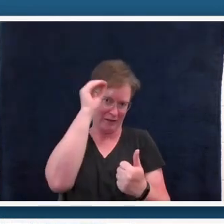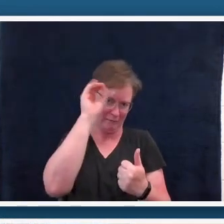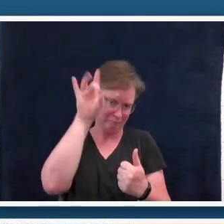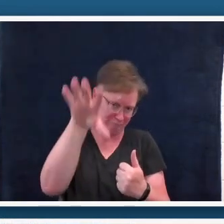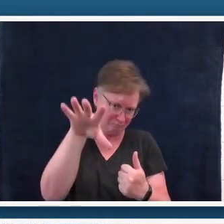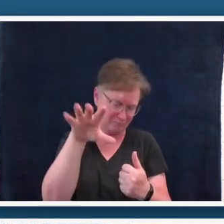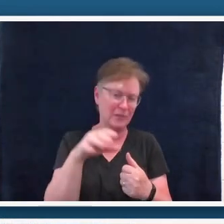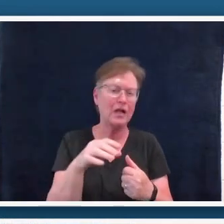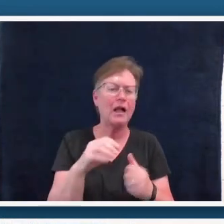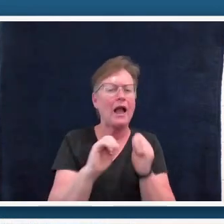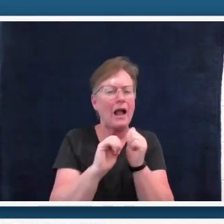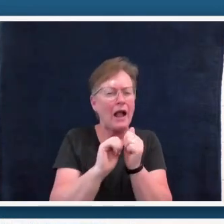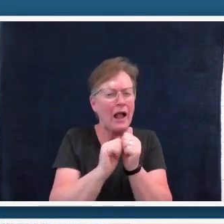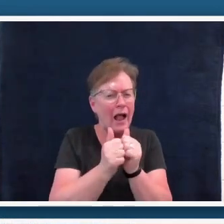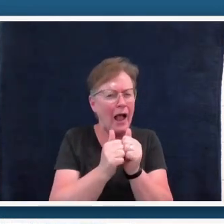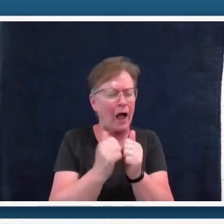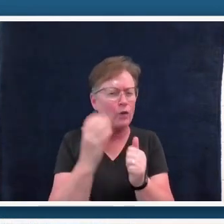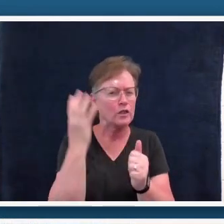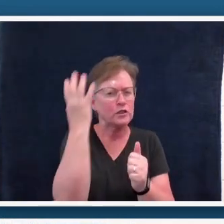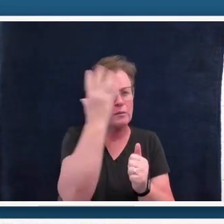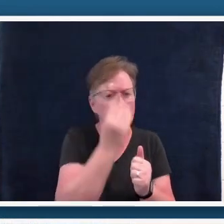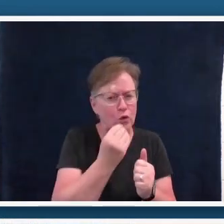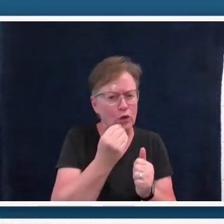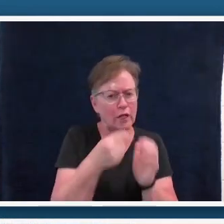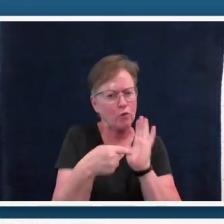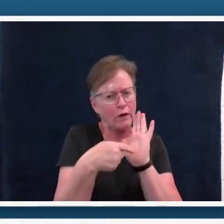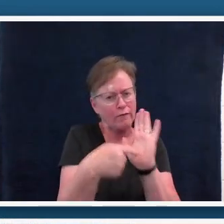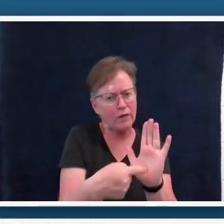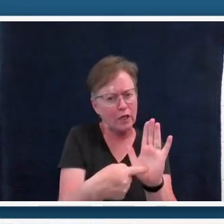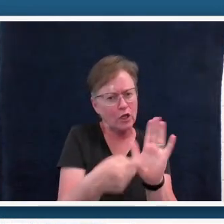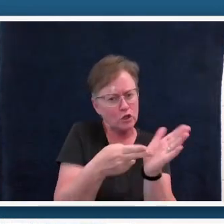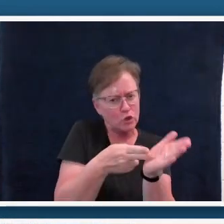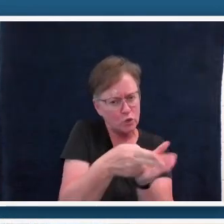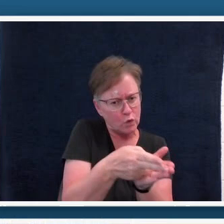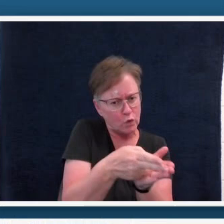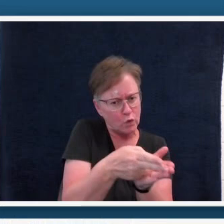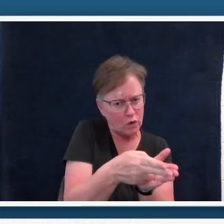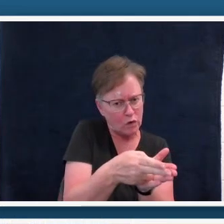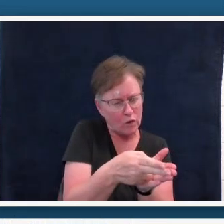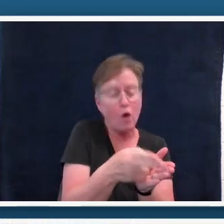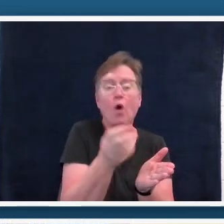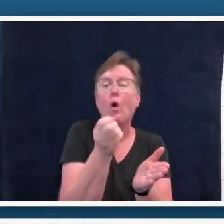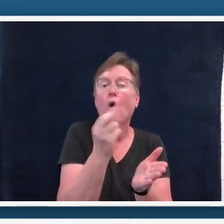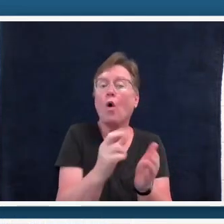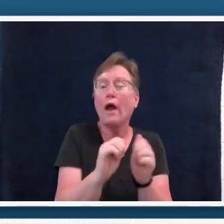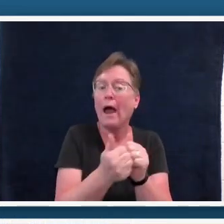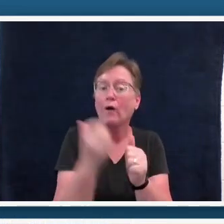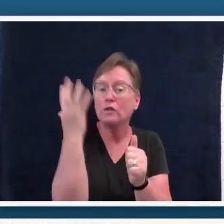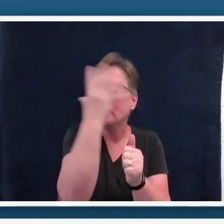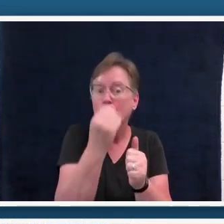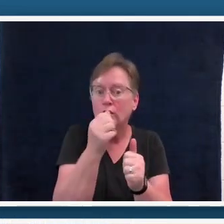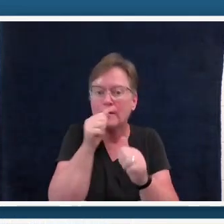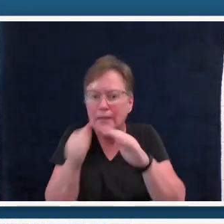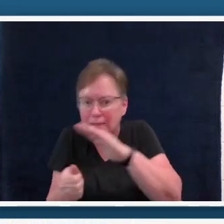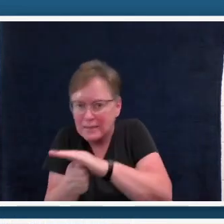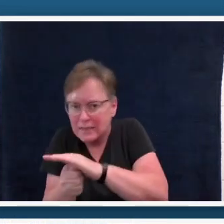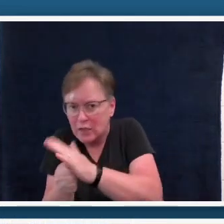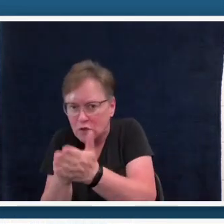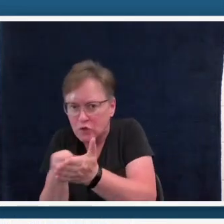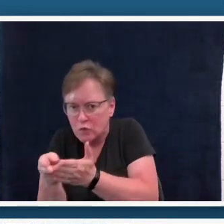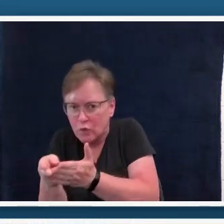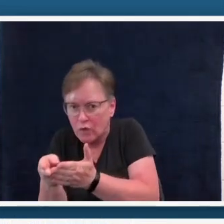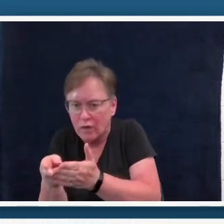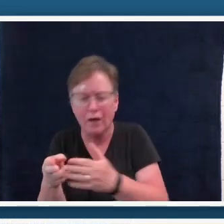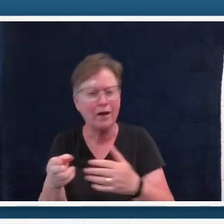beauty reveal truth? But then also conversely, how might beauty conceal truth? And, I would say that these questions